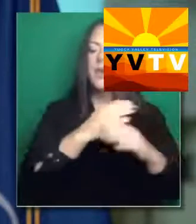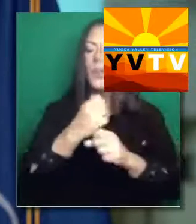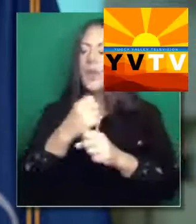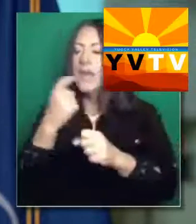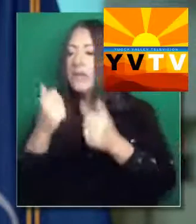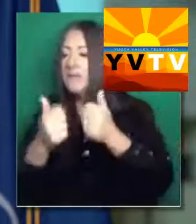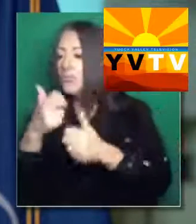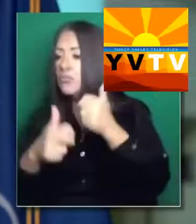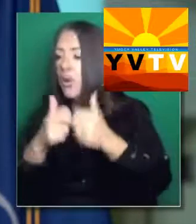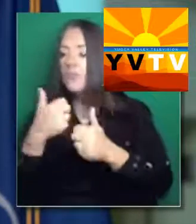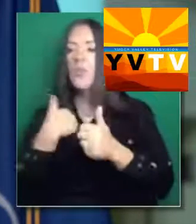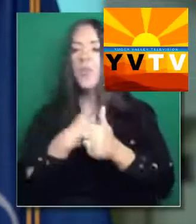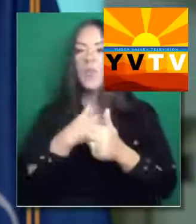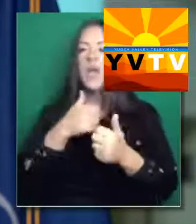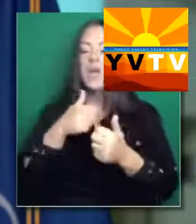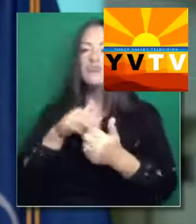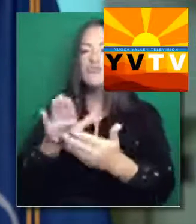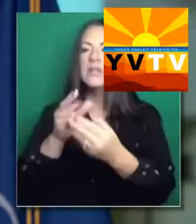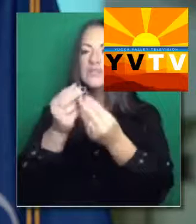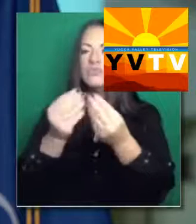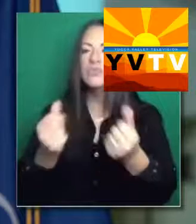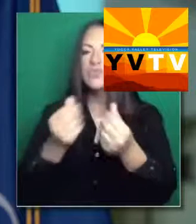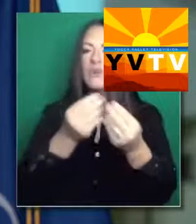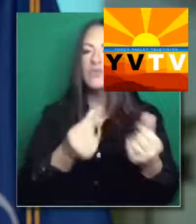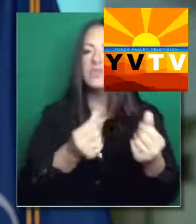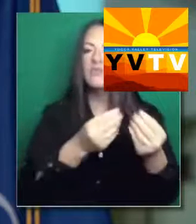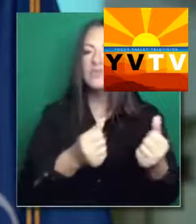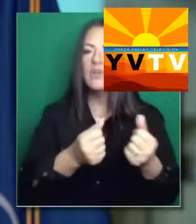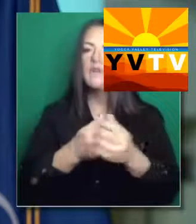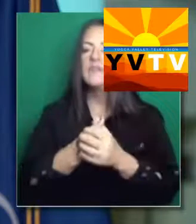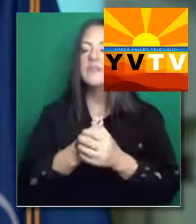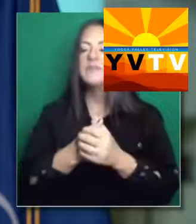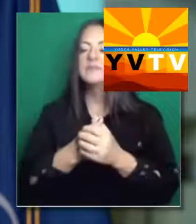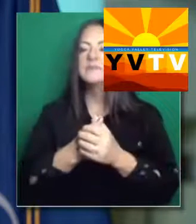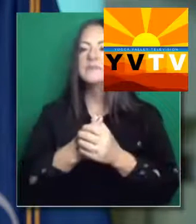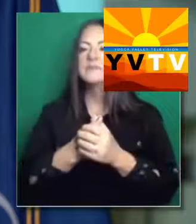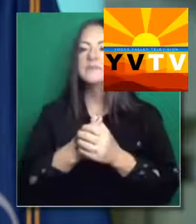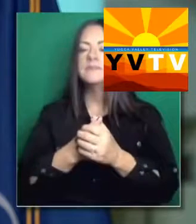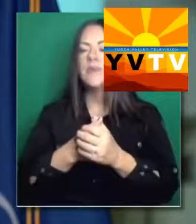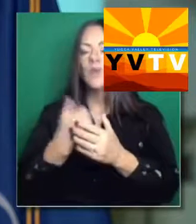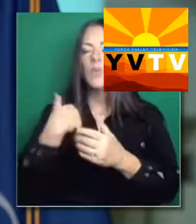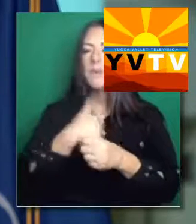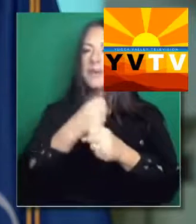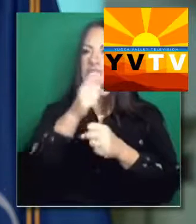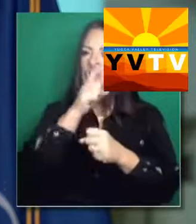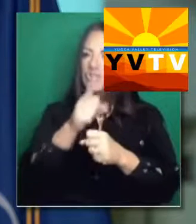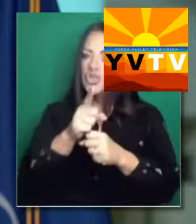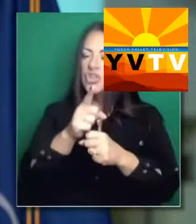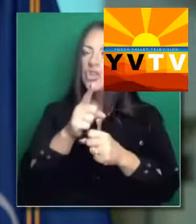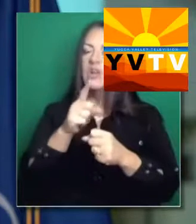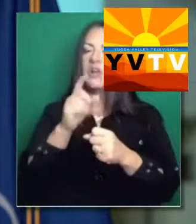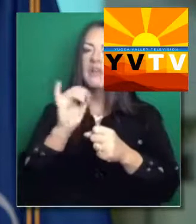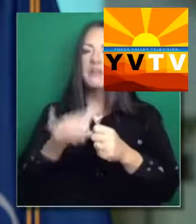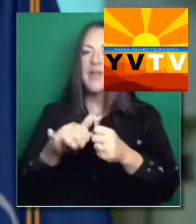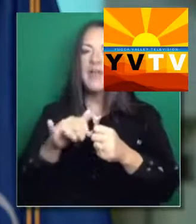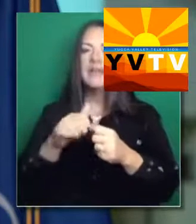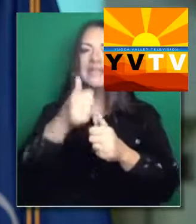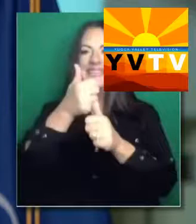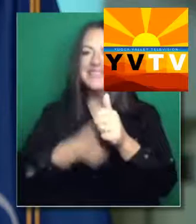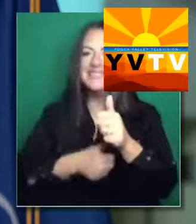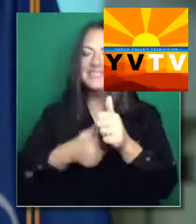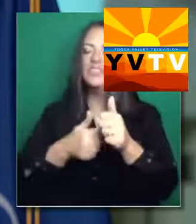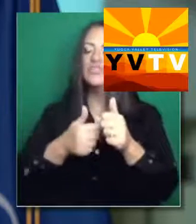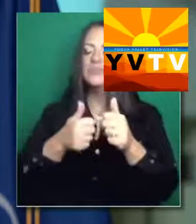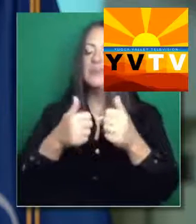maybe in the rules, but it needs to be socialized and shared more broadly. And obviously the rules of the road that are established through the